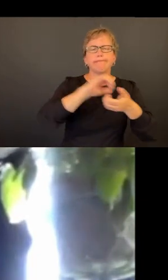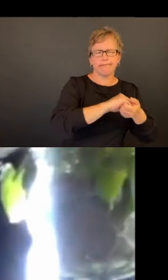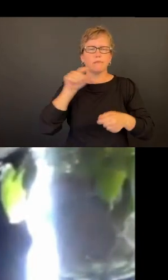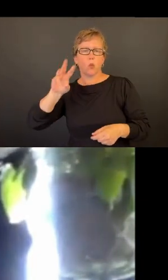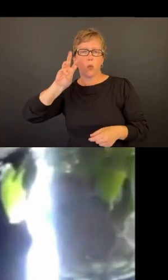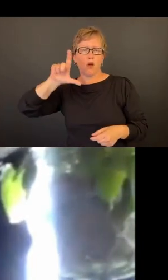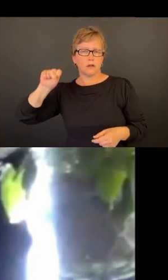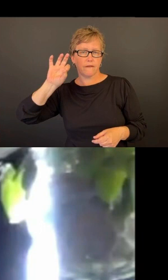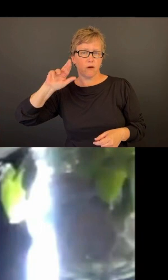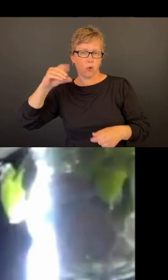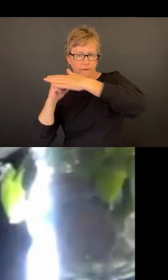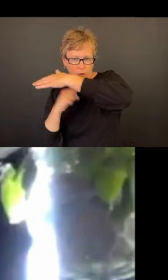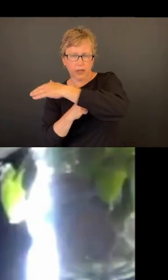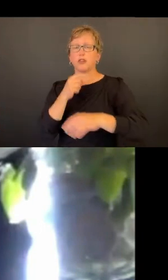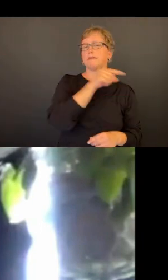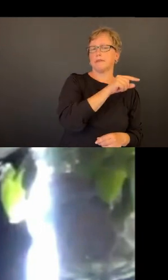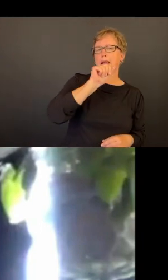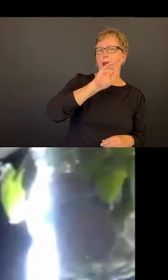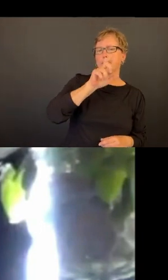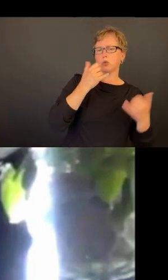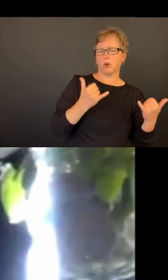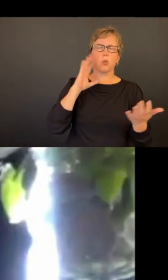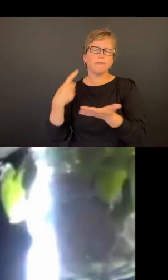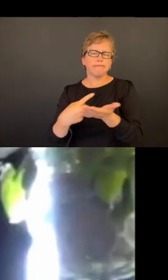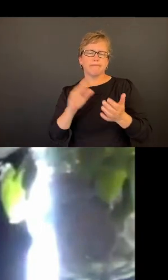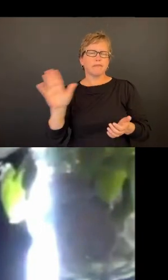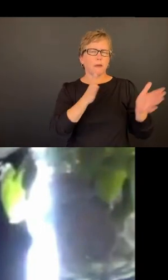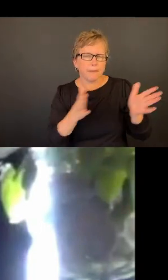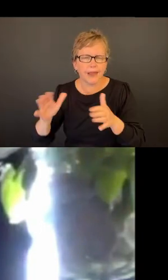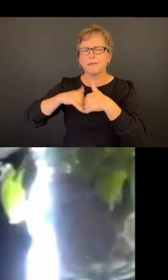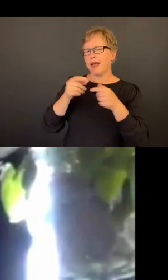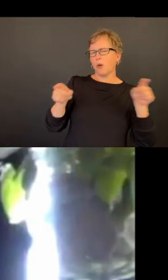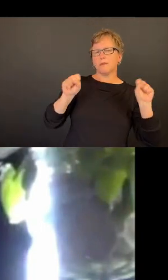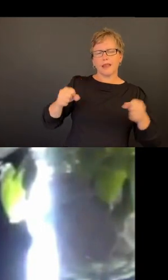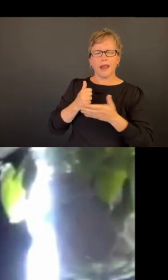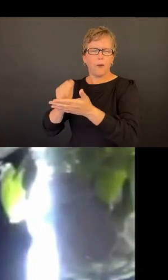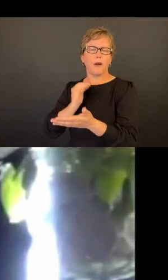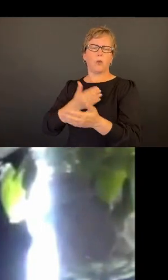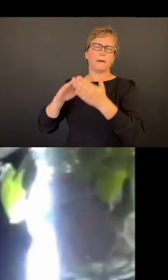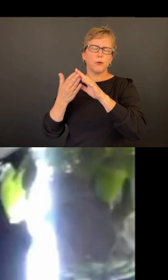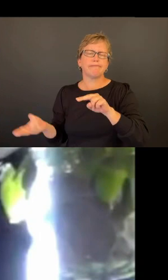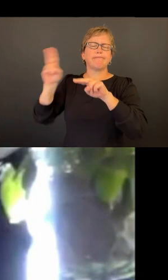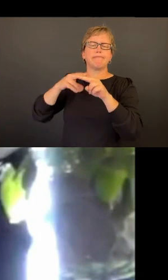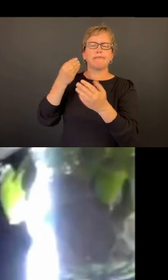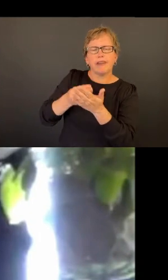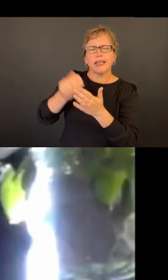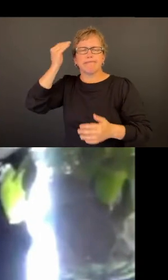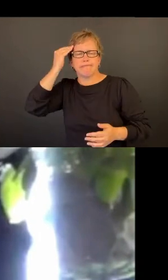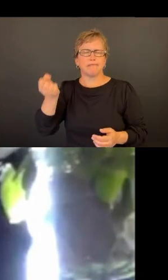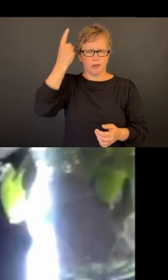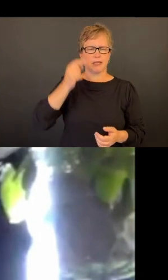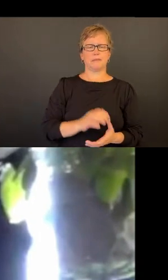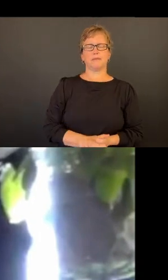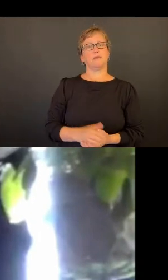Wells Fargo and Able Today, to discuss their programming and how they can help and build our community's